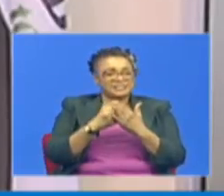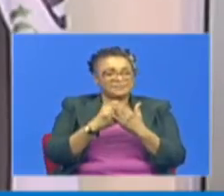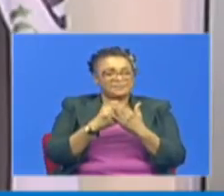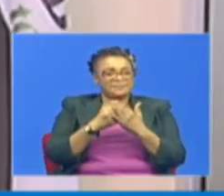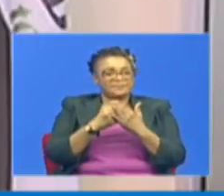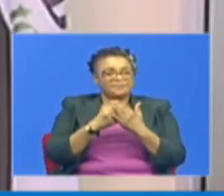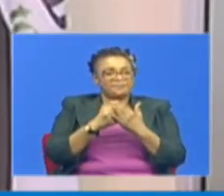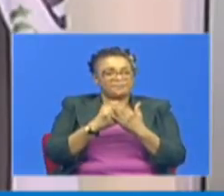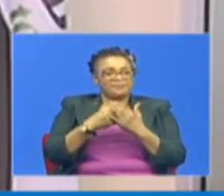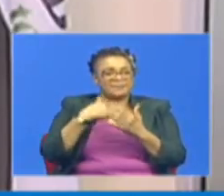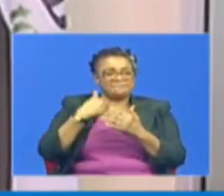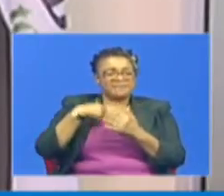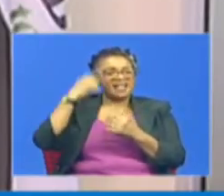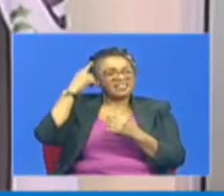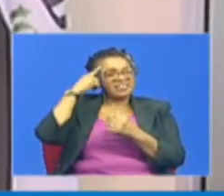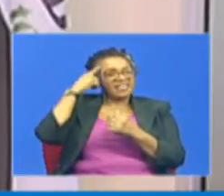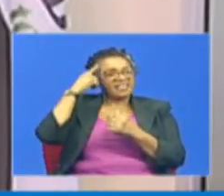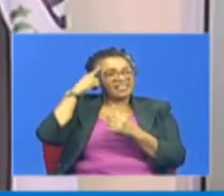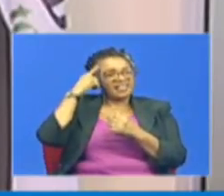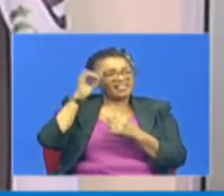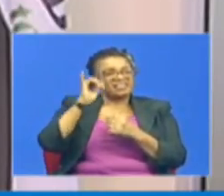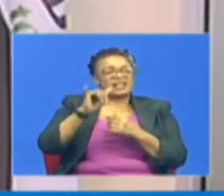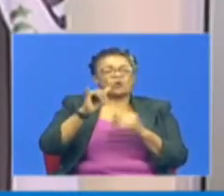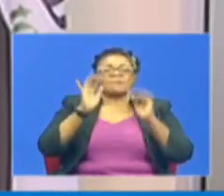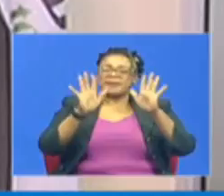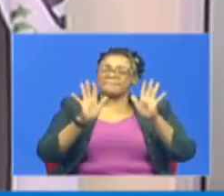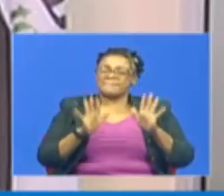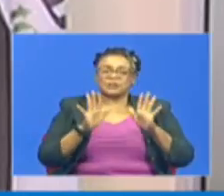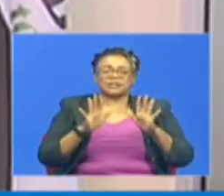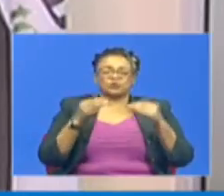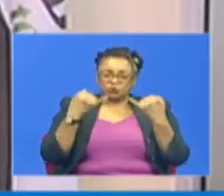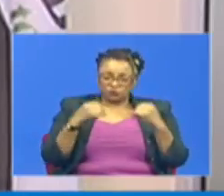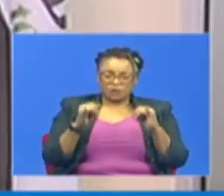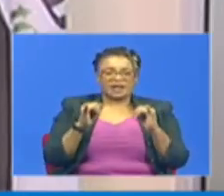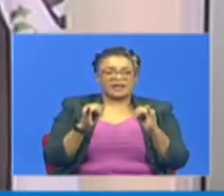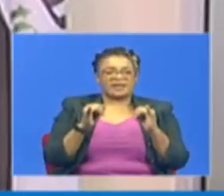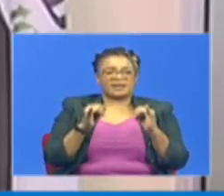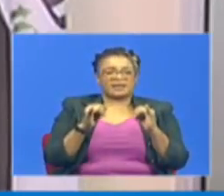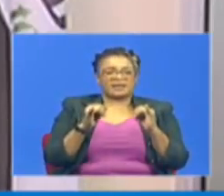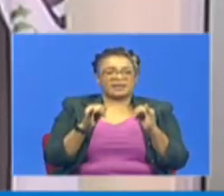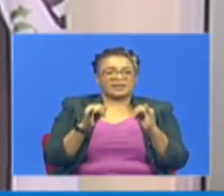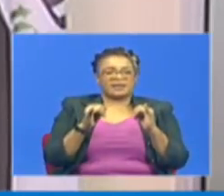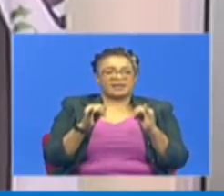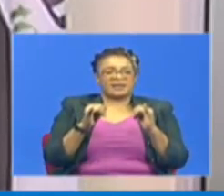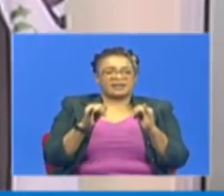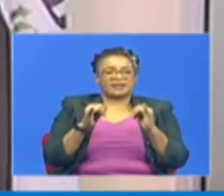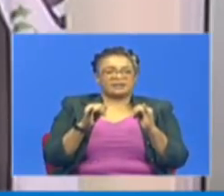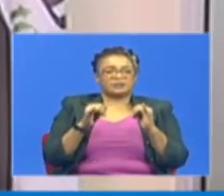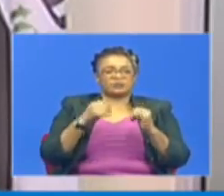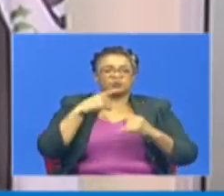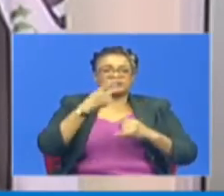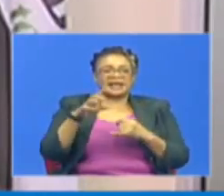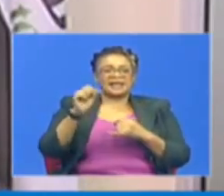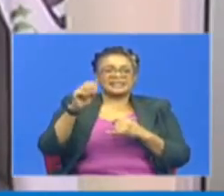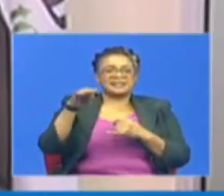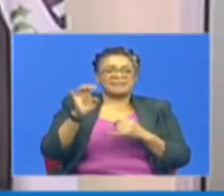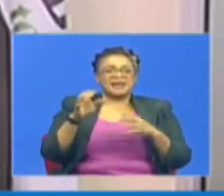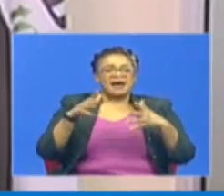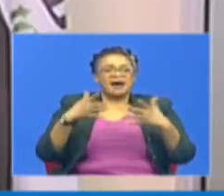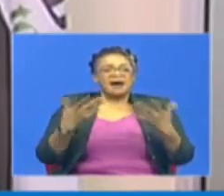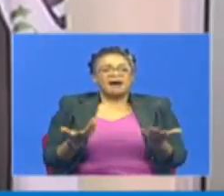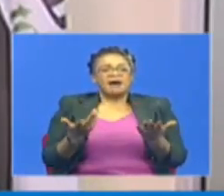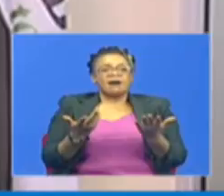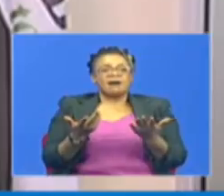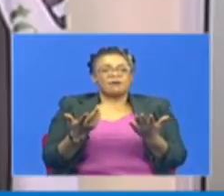my view, I think it will be very important to unpack and to the SMEs and tell them how exactly what